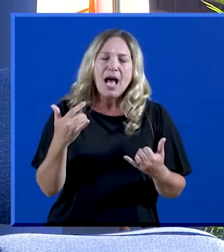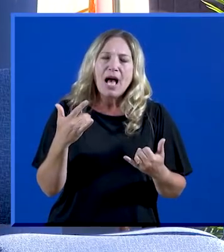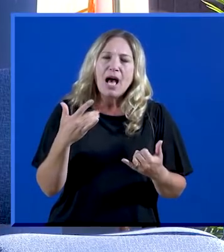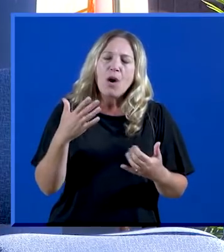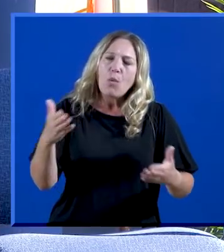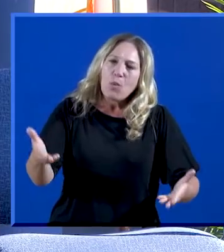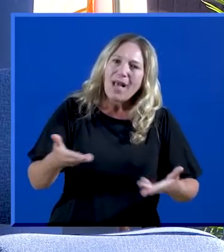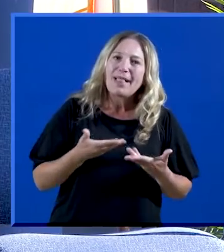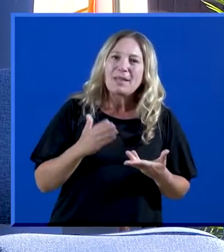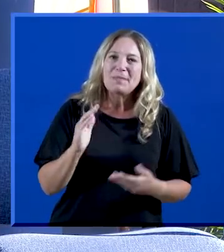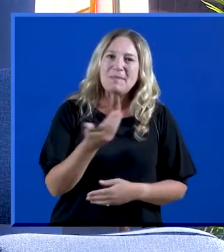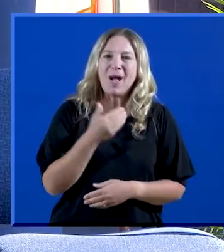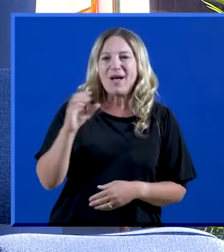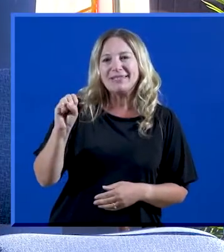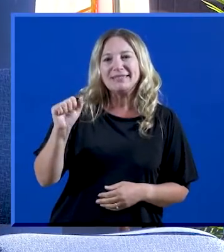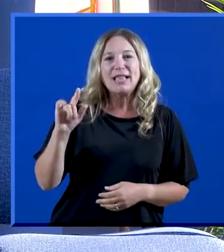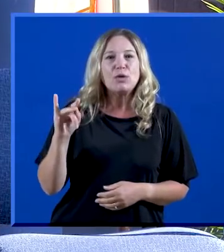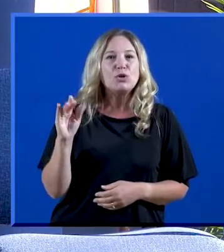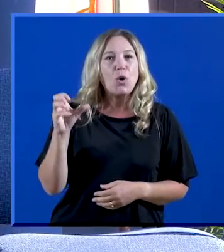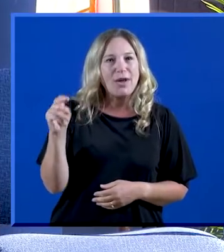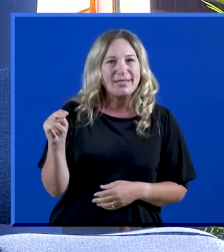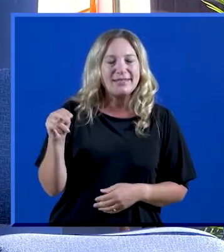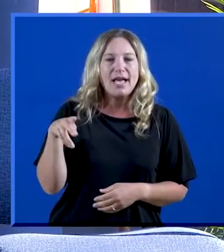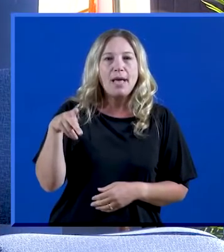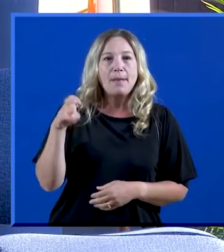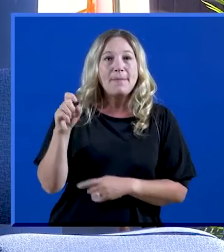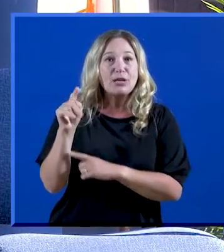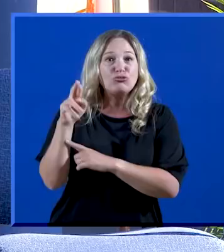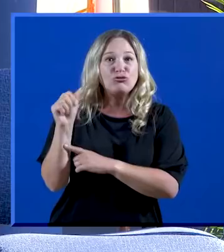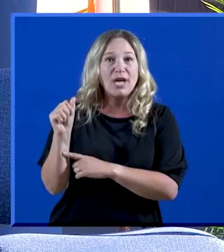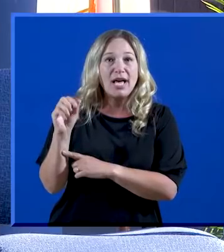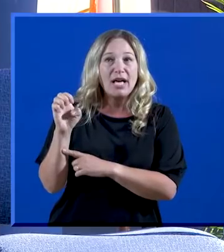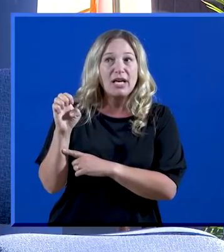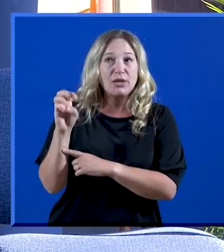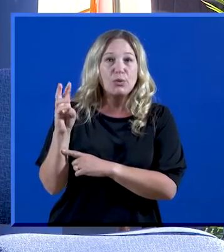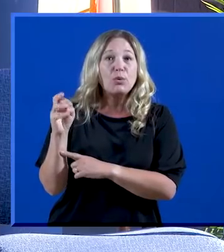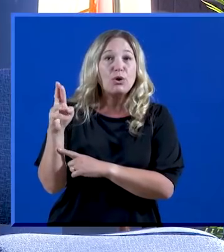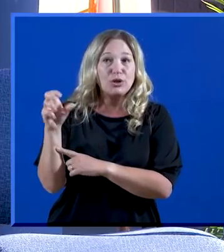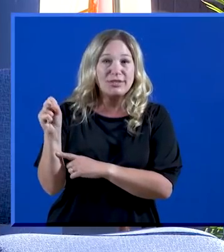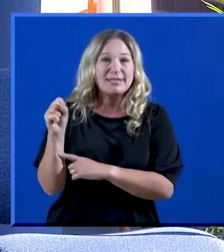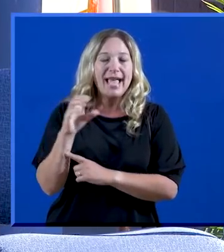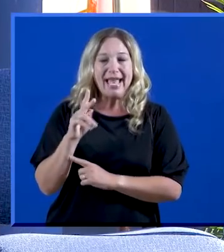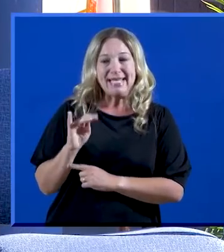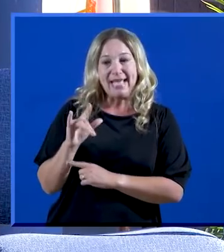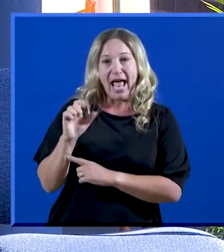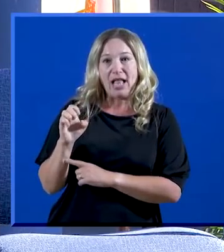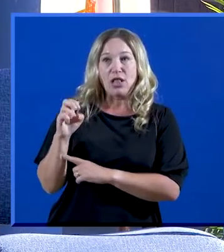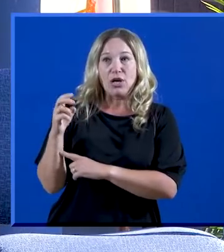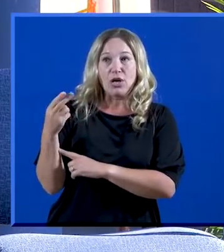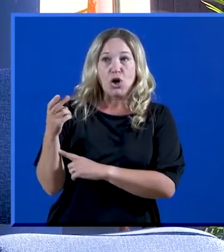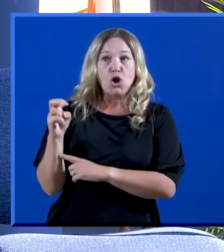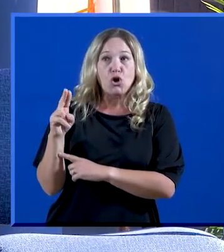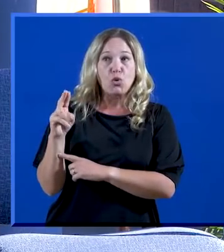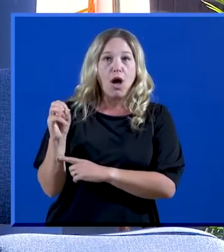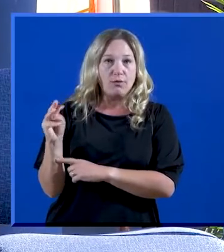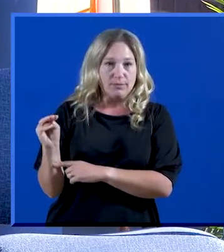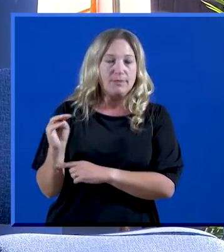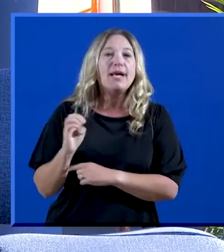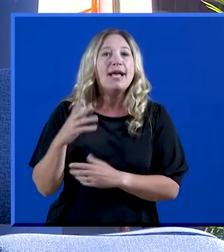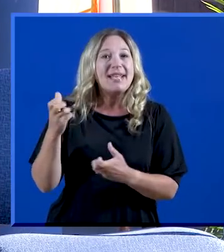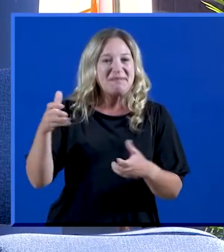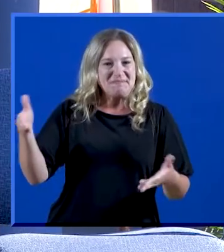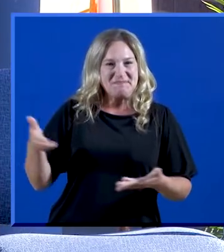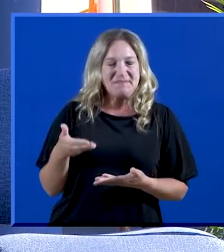warm welcome to our salutatorians. Petra Ewers and Kyle Huron will present their speech